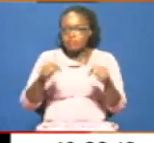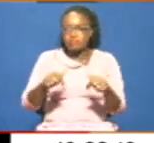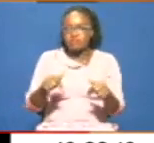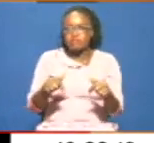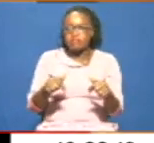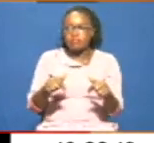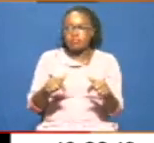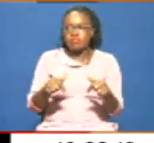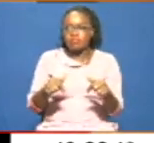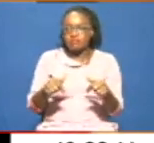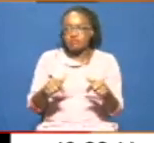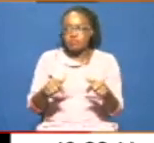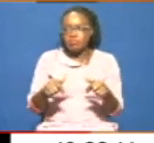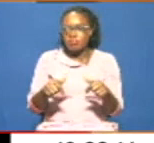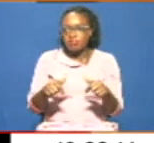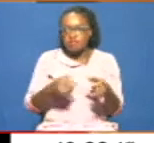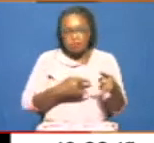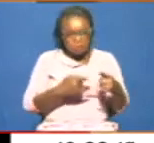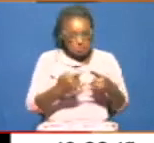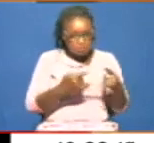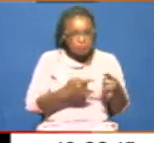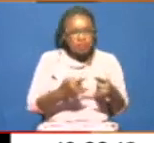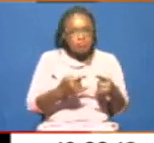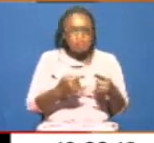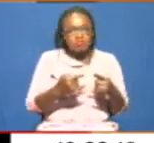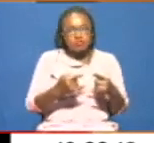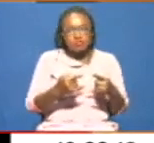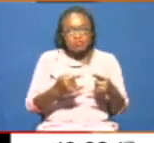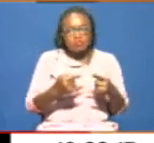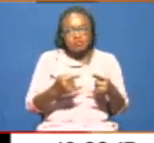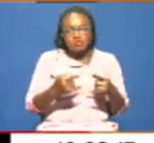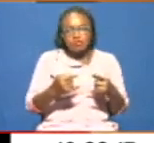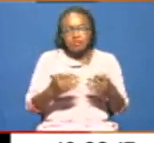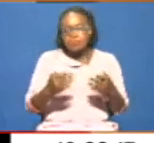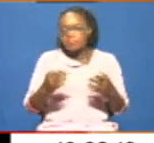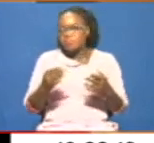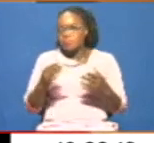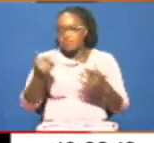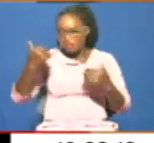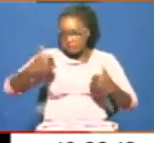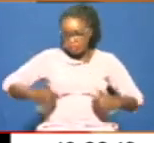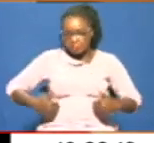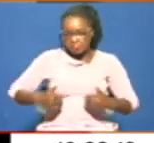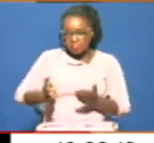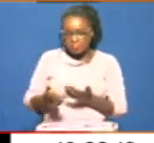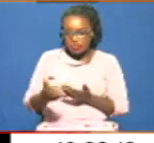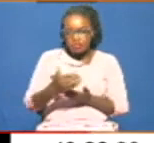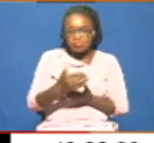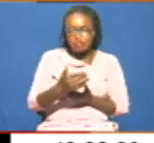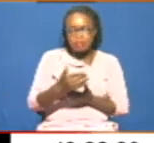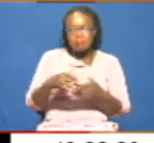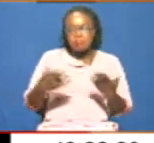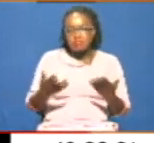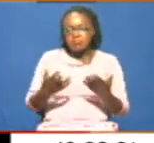even you will struggle to find someone willing to sell, not longer collecting, that has fallen in the forest or anywhere. People who have a few